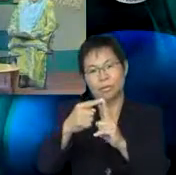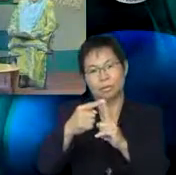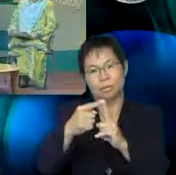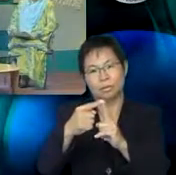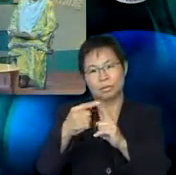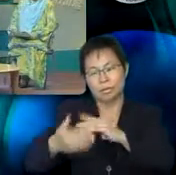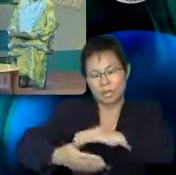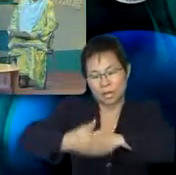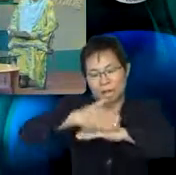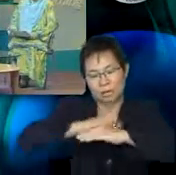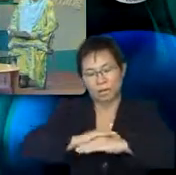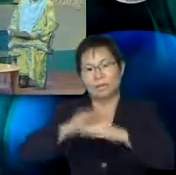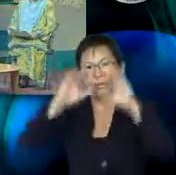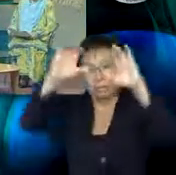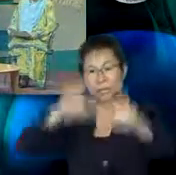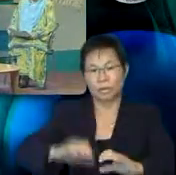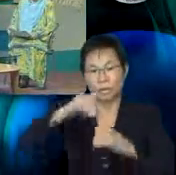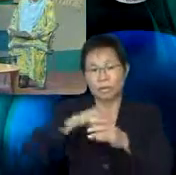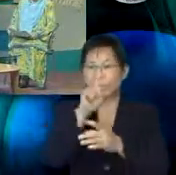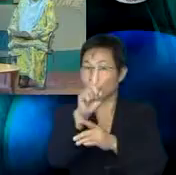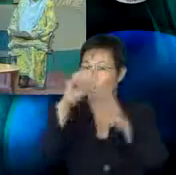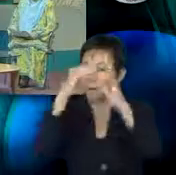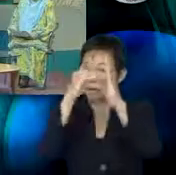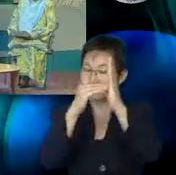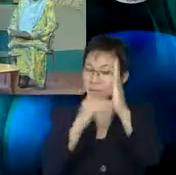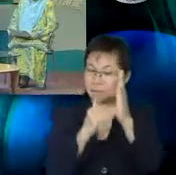the techniques during a single lesson.